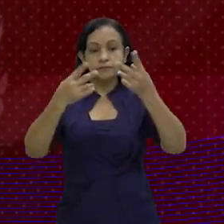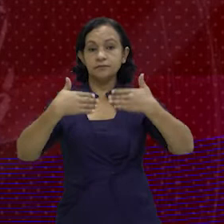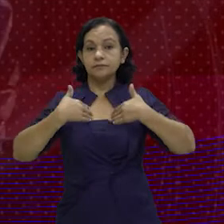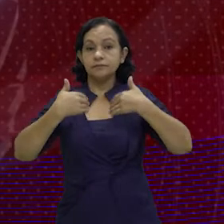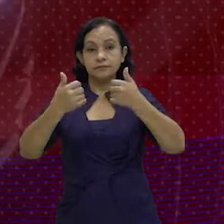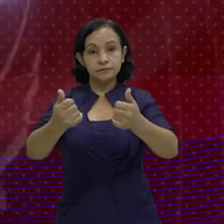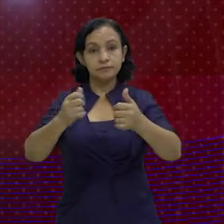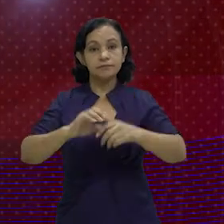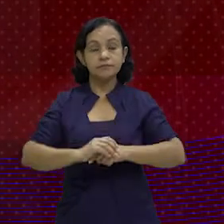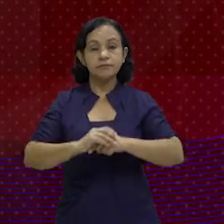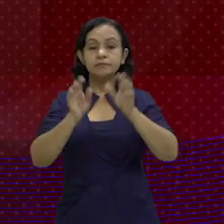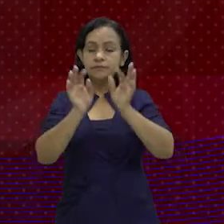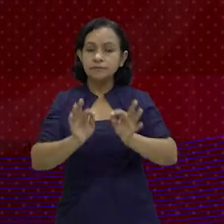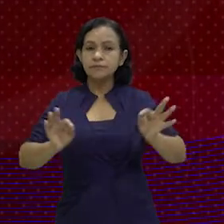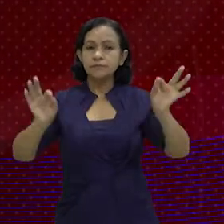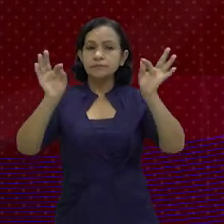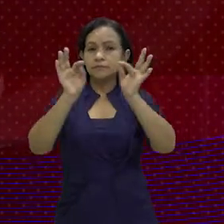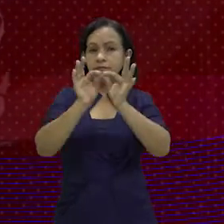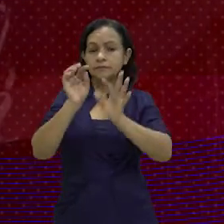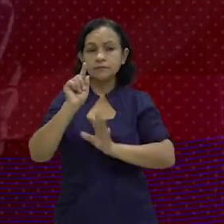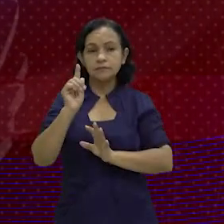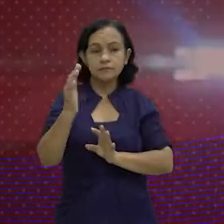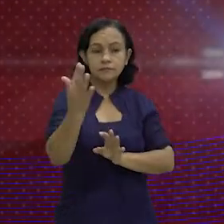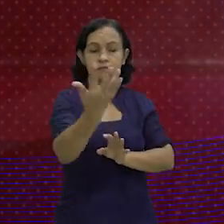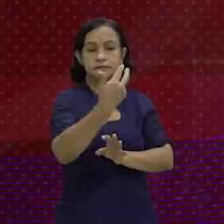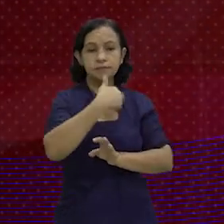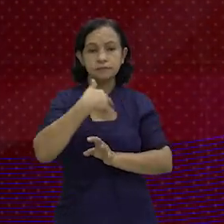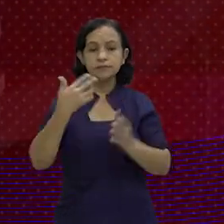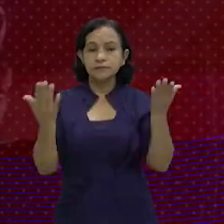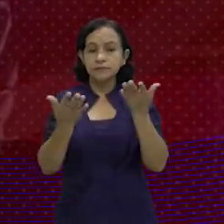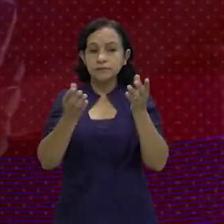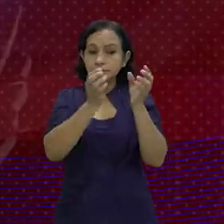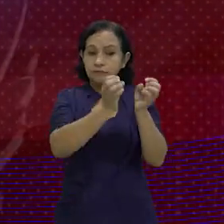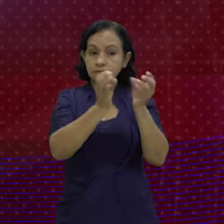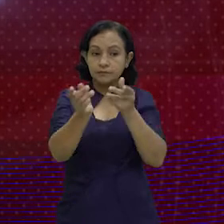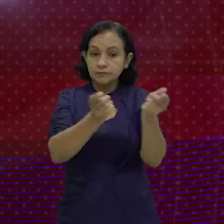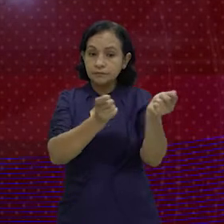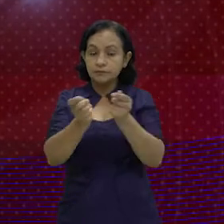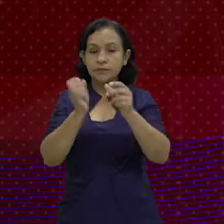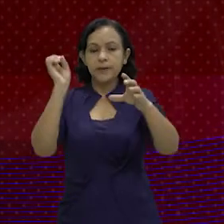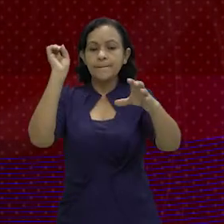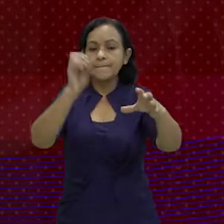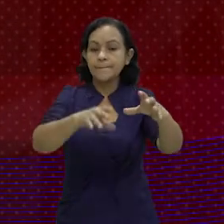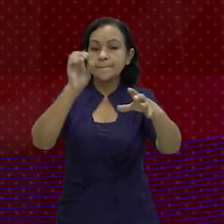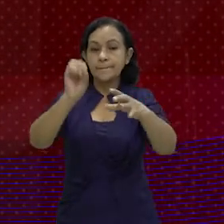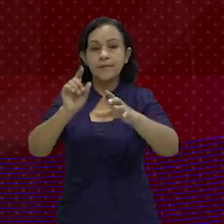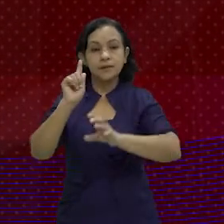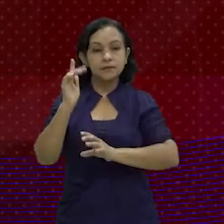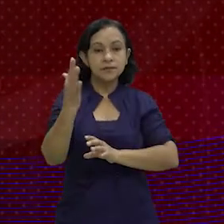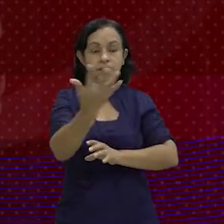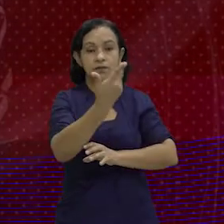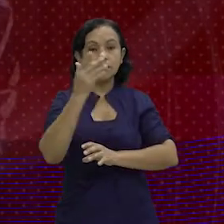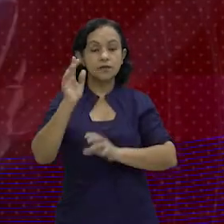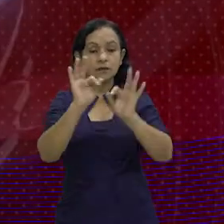and the importance that we have handle the garbage being a commitment for all